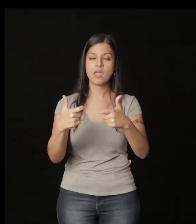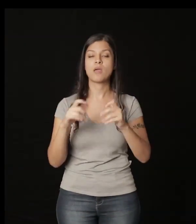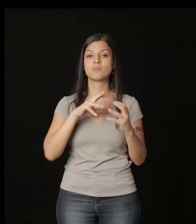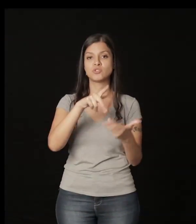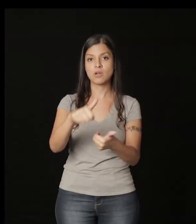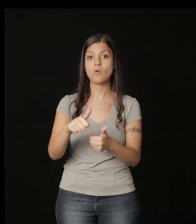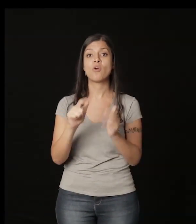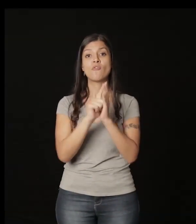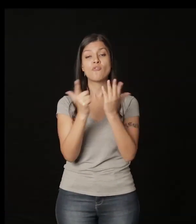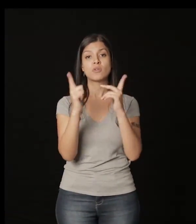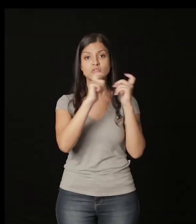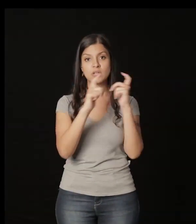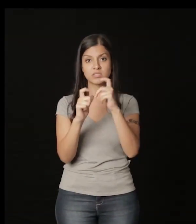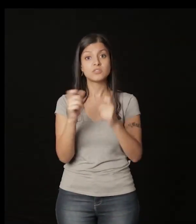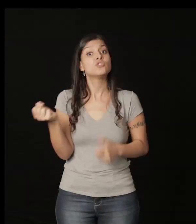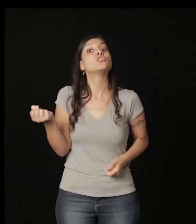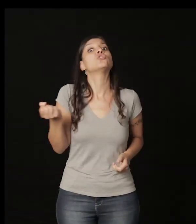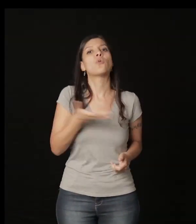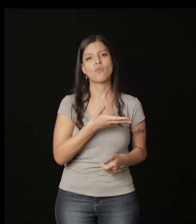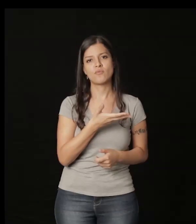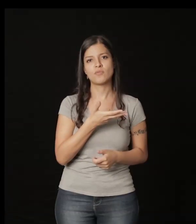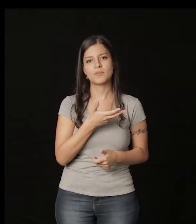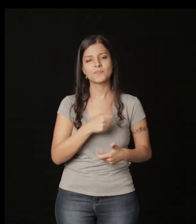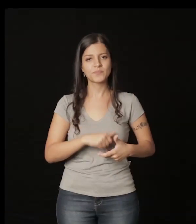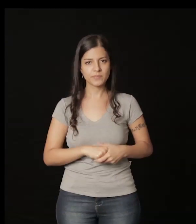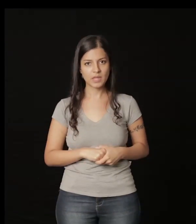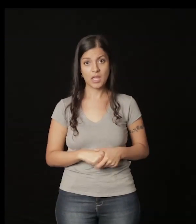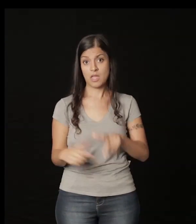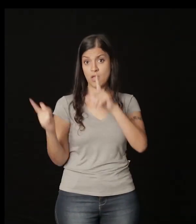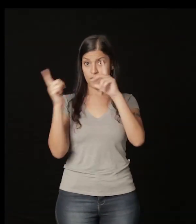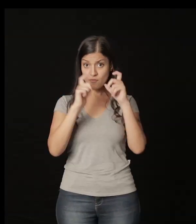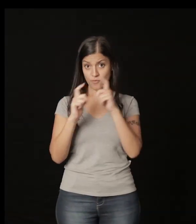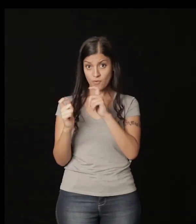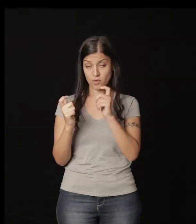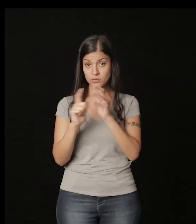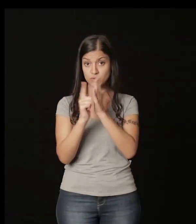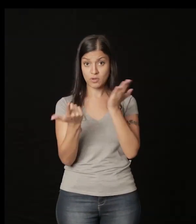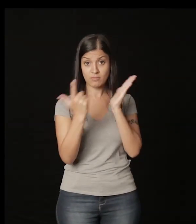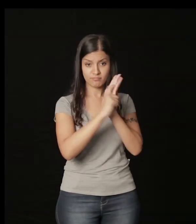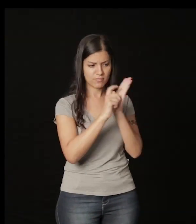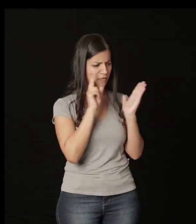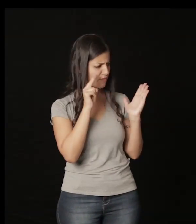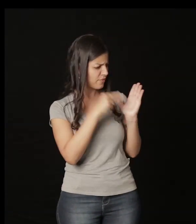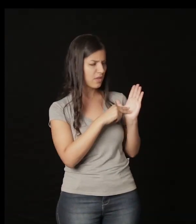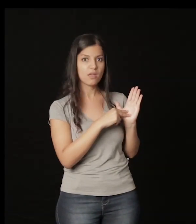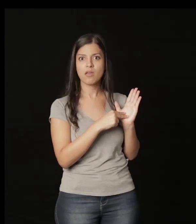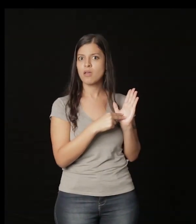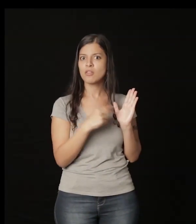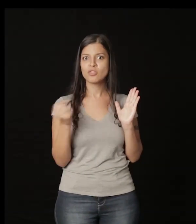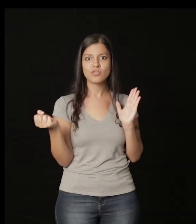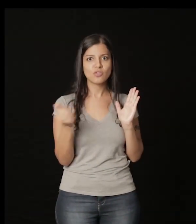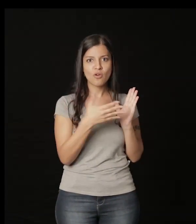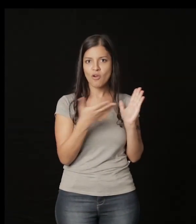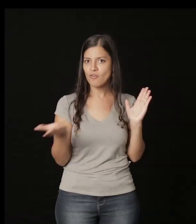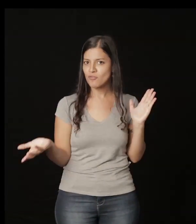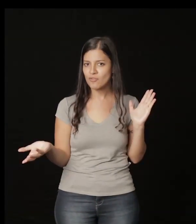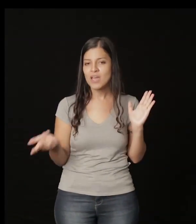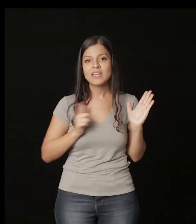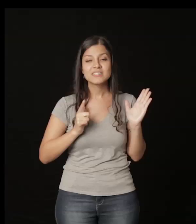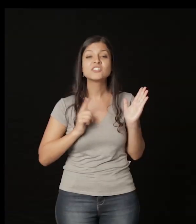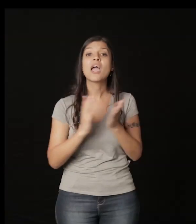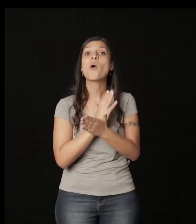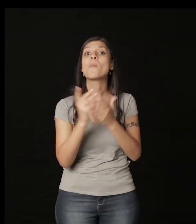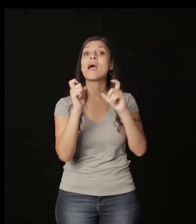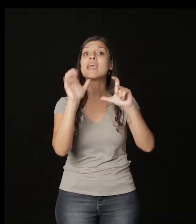War, photojournalism was still quite a new thing, and seeing photographs in newspapers was still quite new. And there were